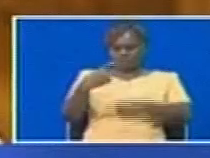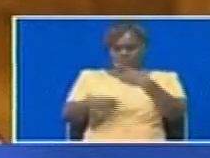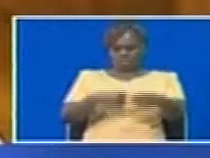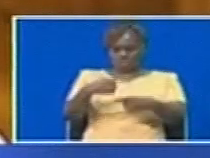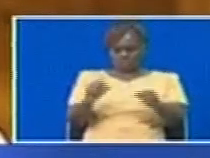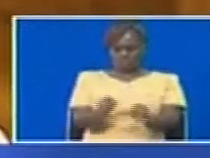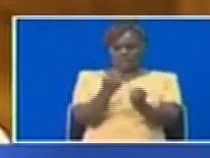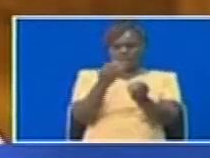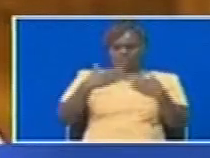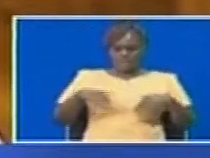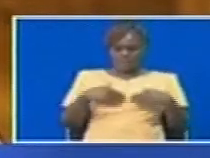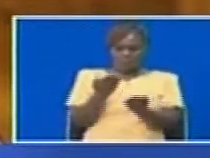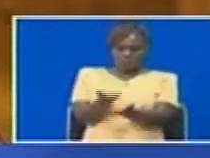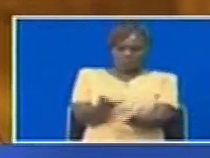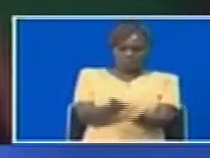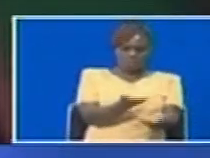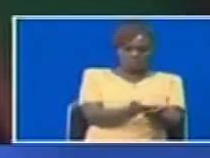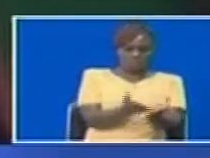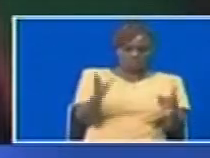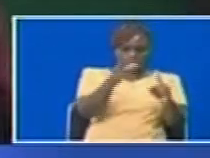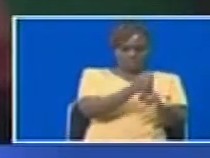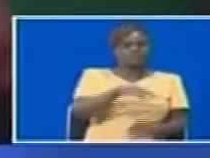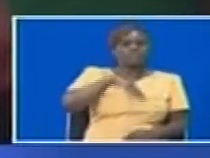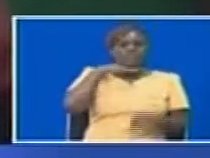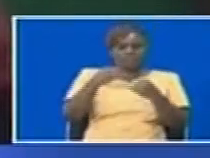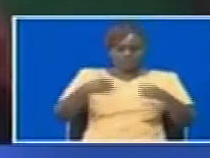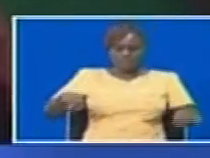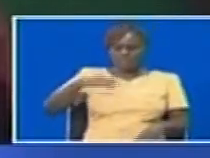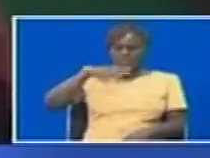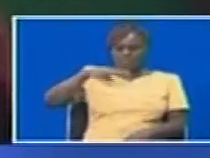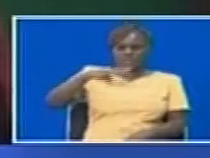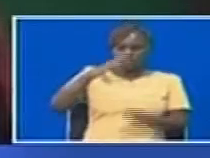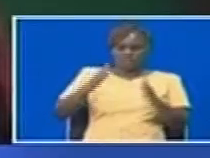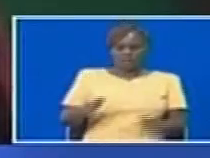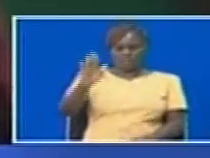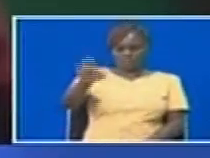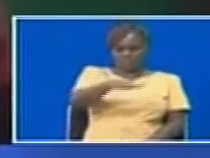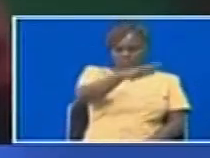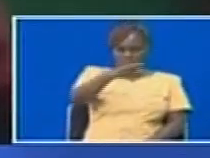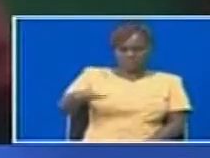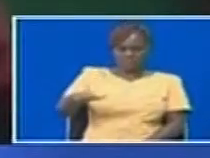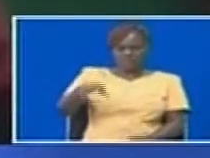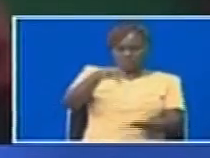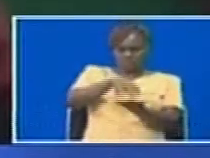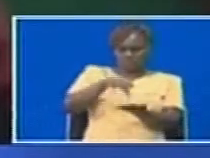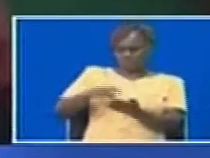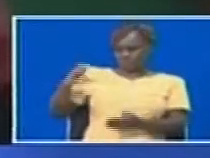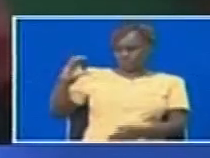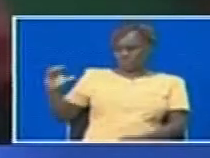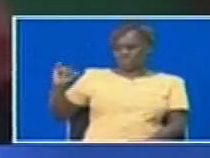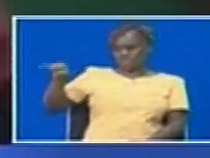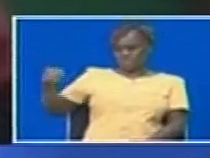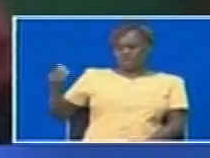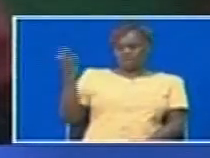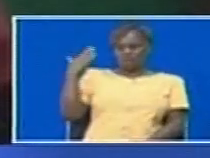as applicants rushed to beat the deadline. Speaker of the National Assembly. Among the applicants for the position of Chief Justice is